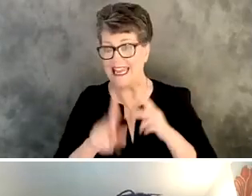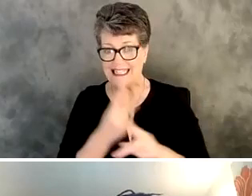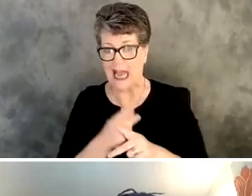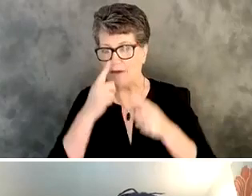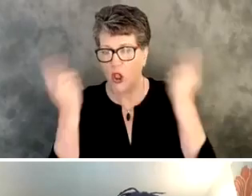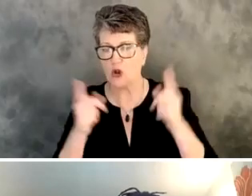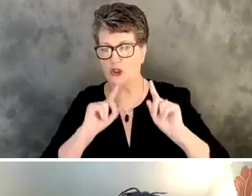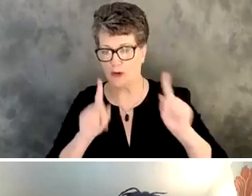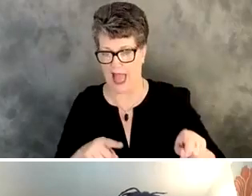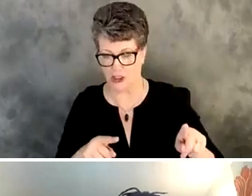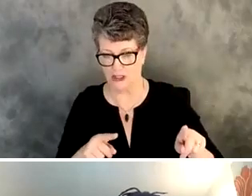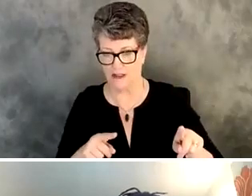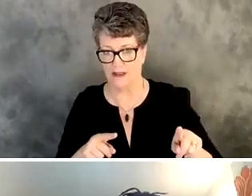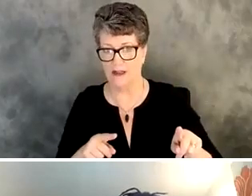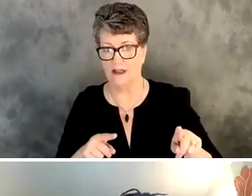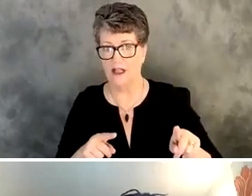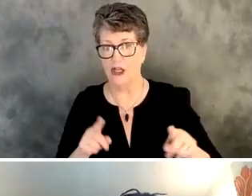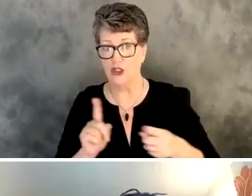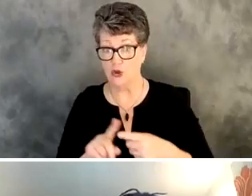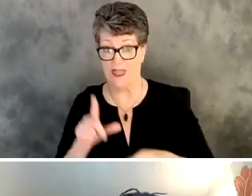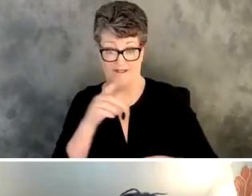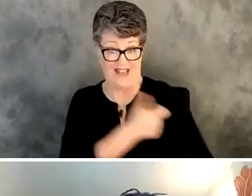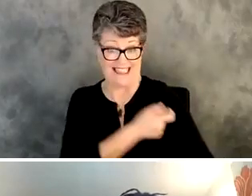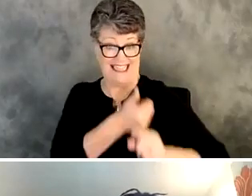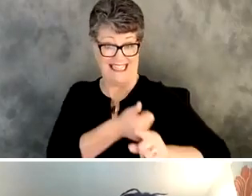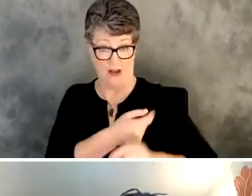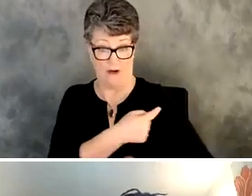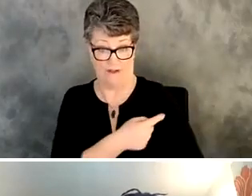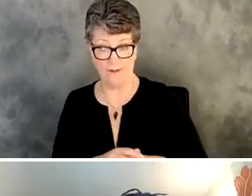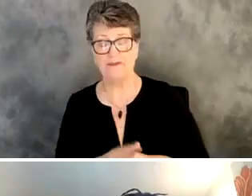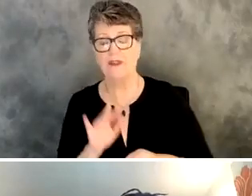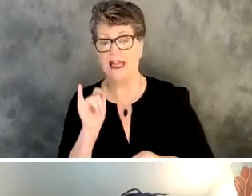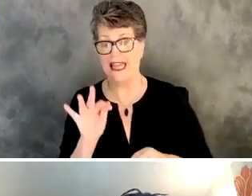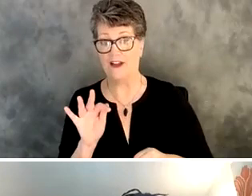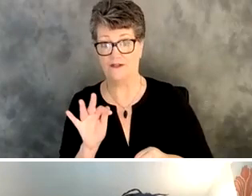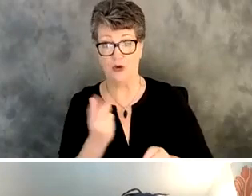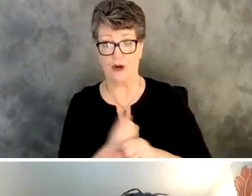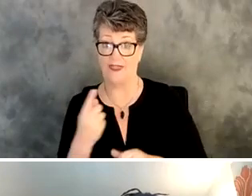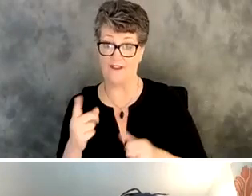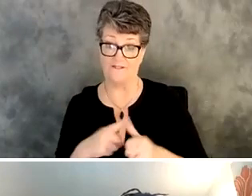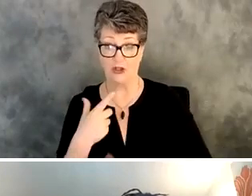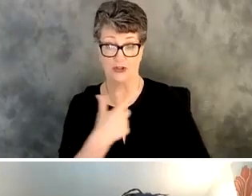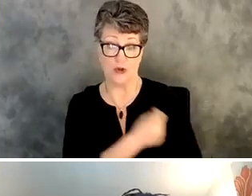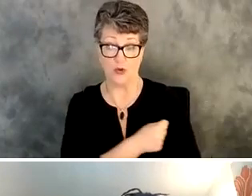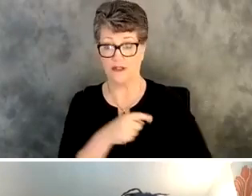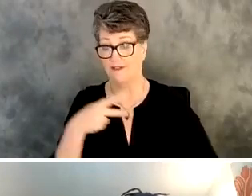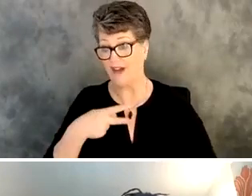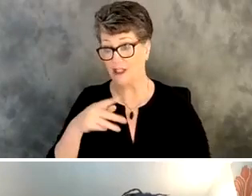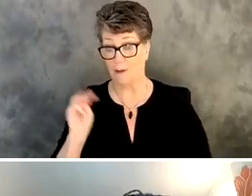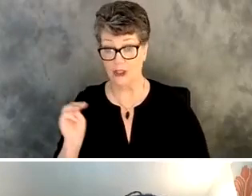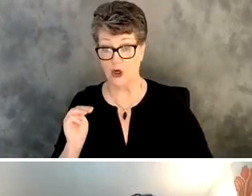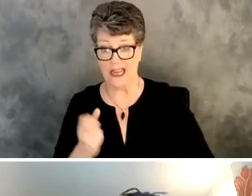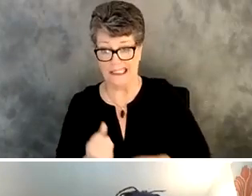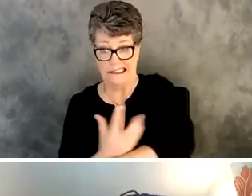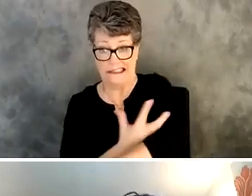allergic reaction to the vaccine itself. So if you got first dose of Pfizer, Moderna, and you got hives from